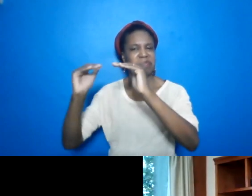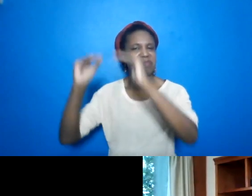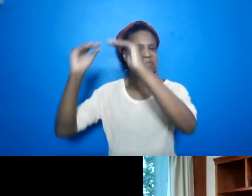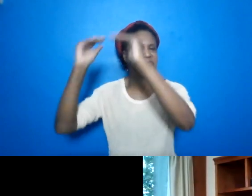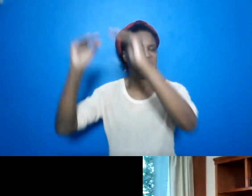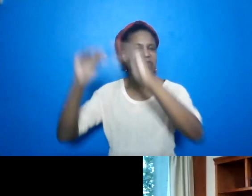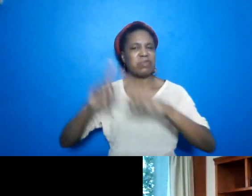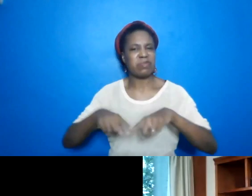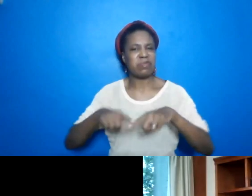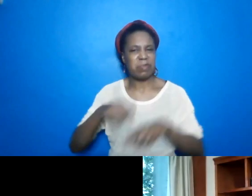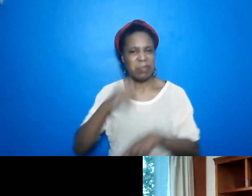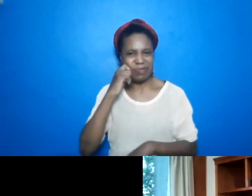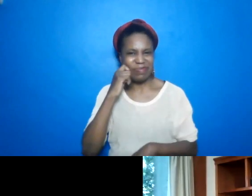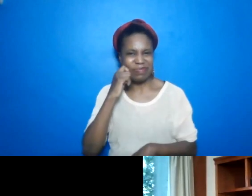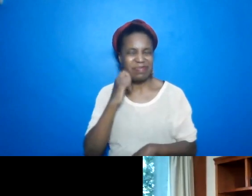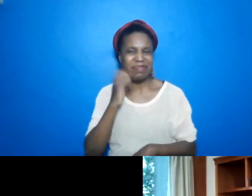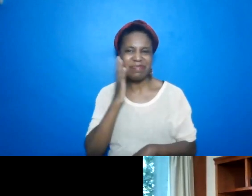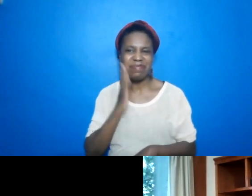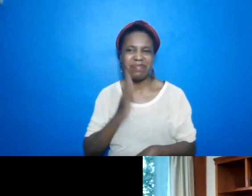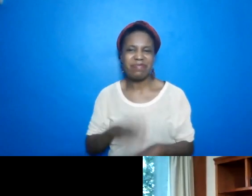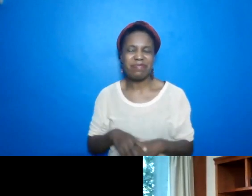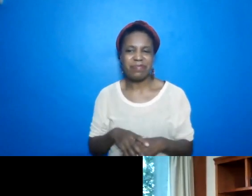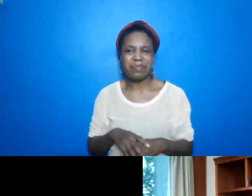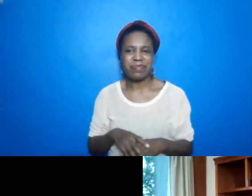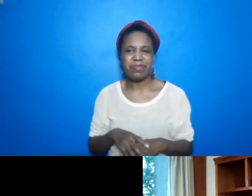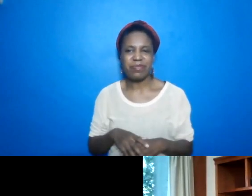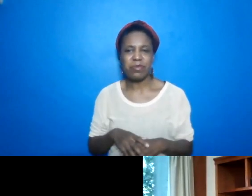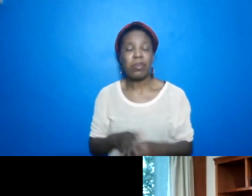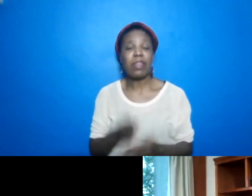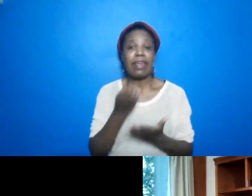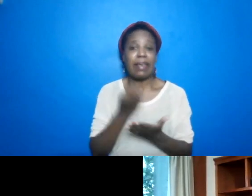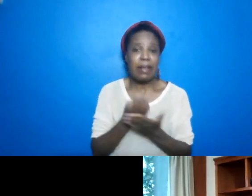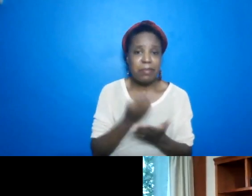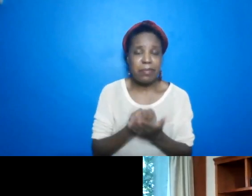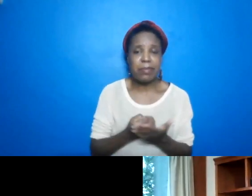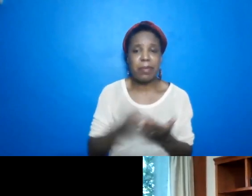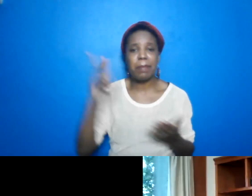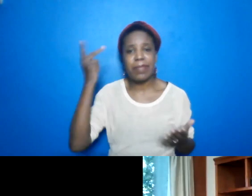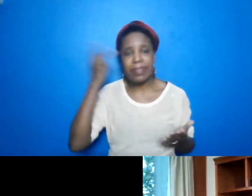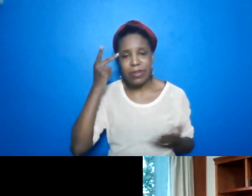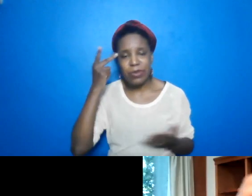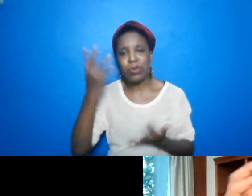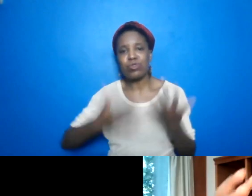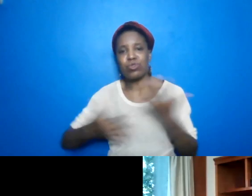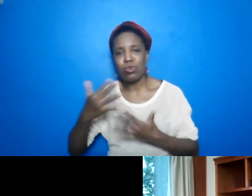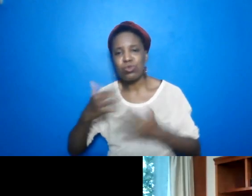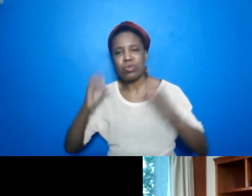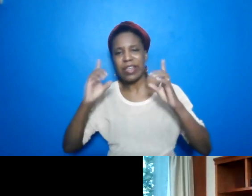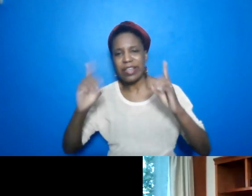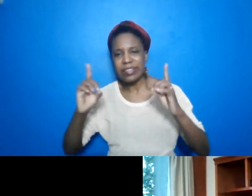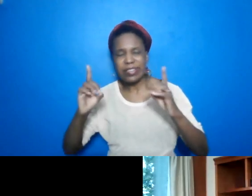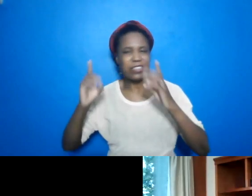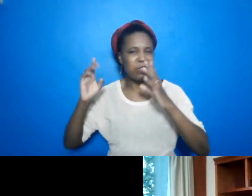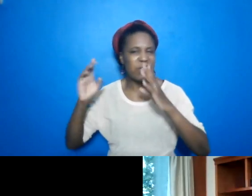because the economic order and the social order and the political order and the educational order and the religious